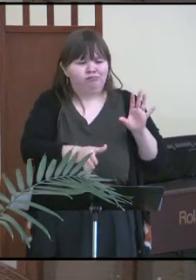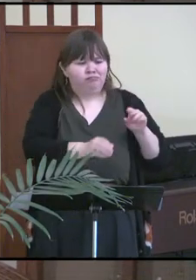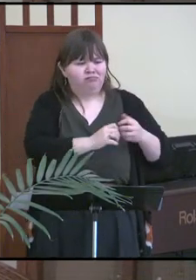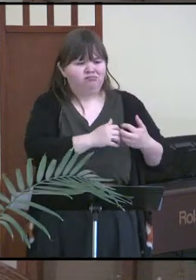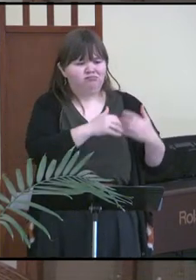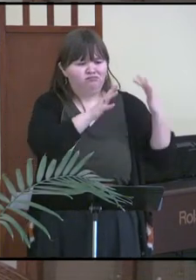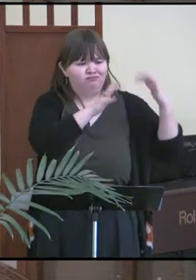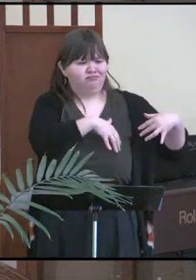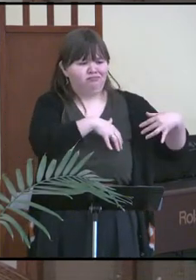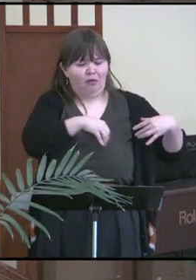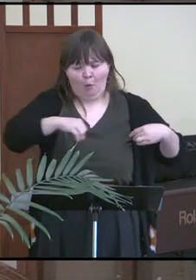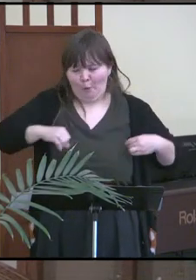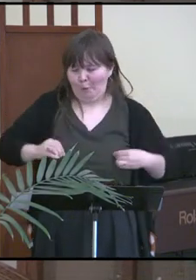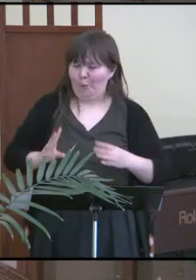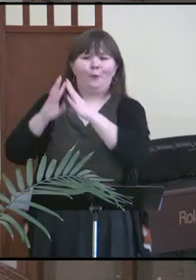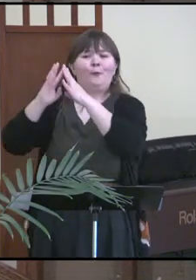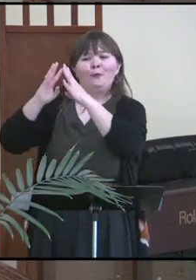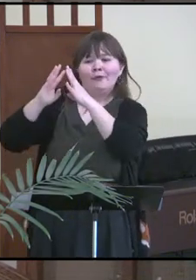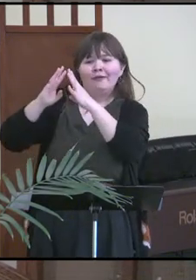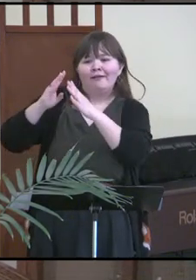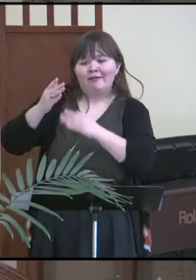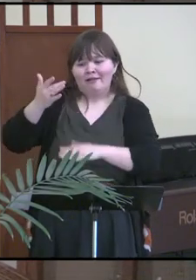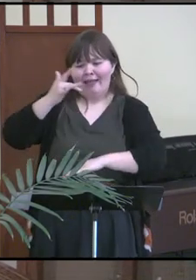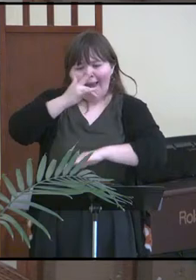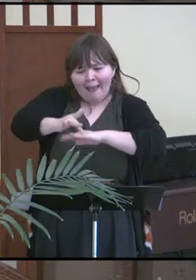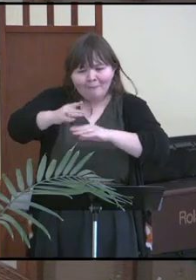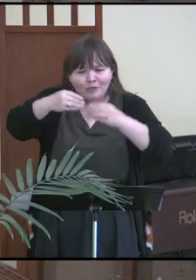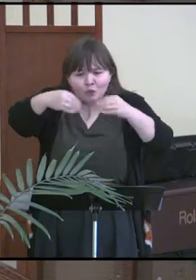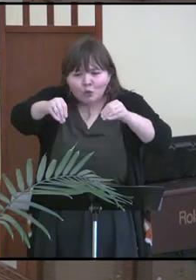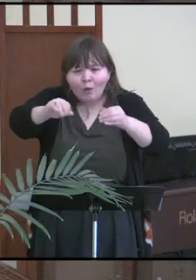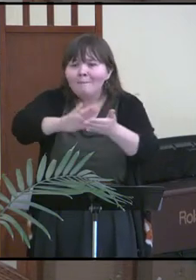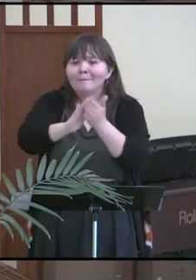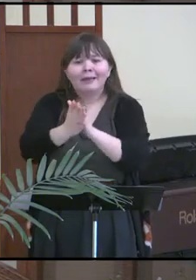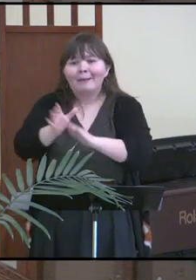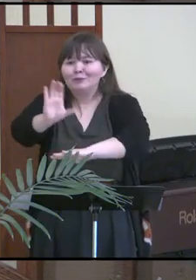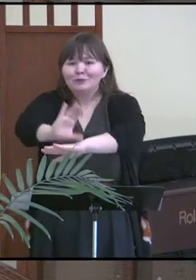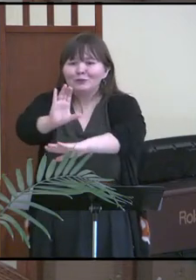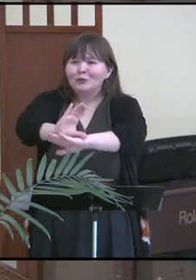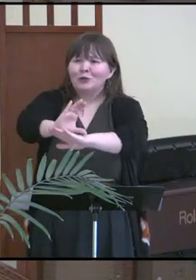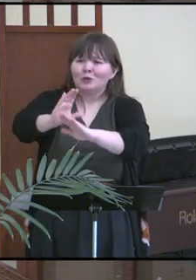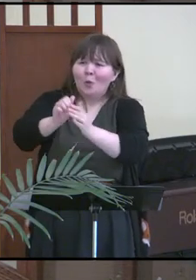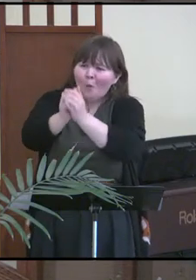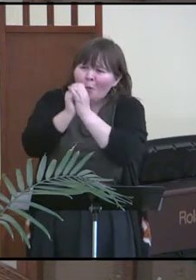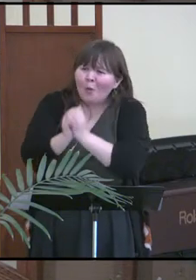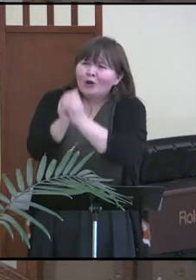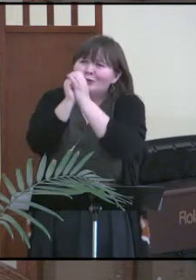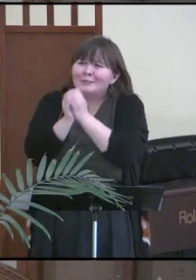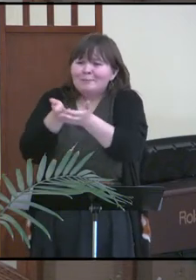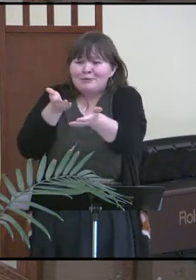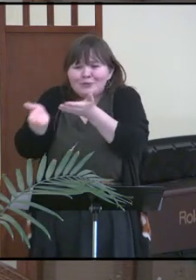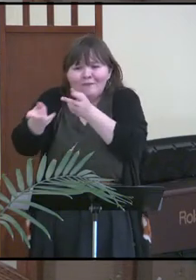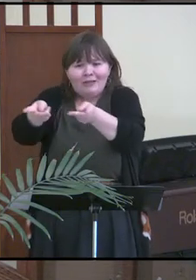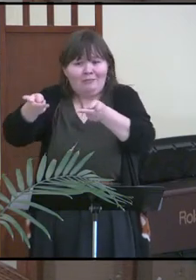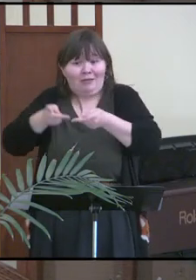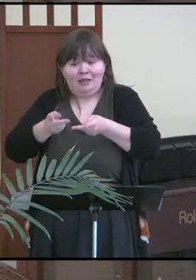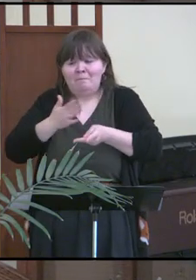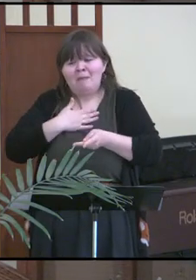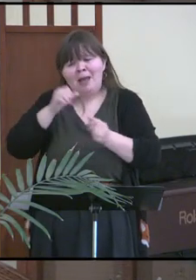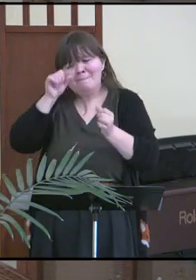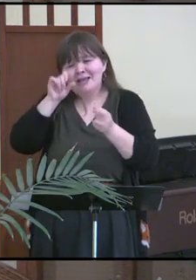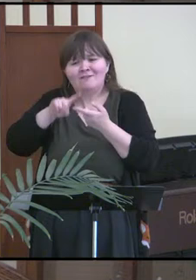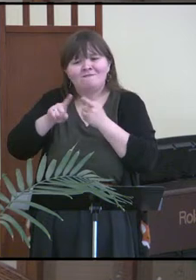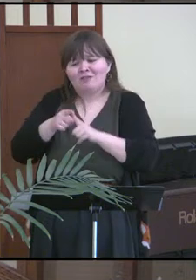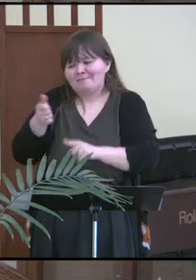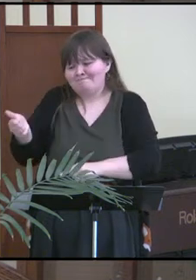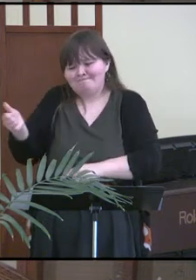congregation. An empty storefront became a place of worship and service. And my amazing friend found